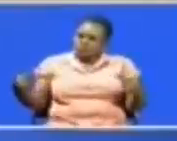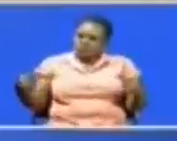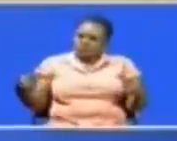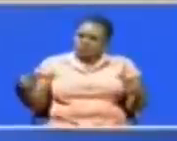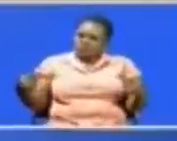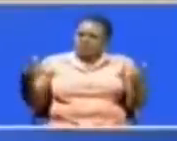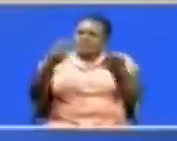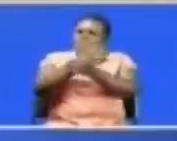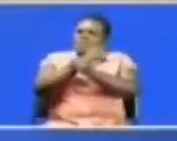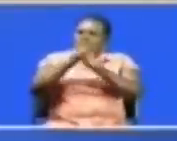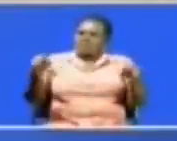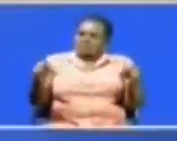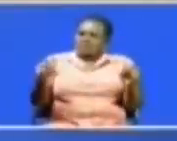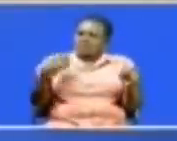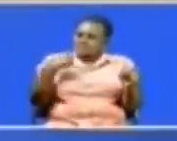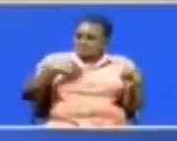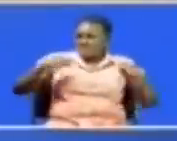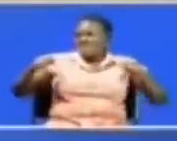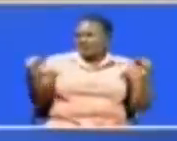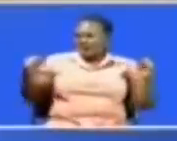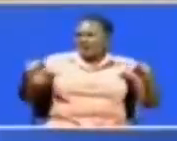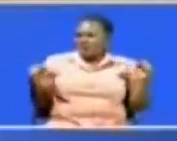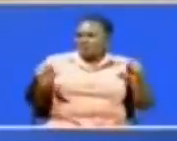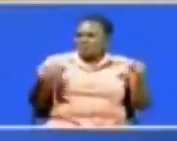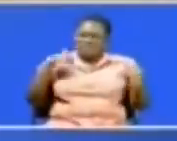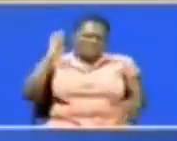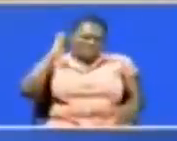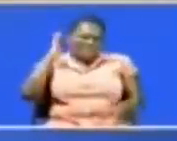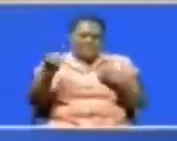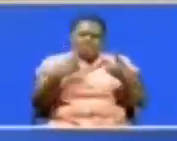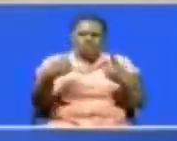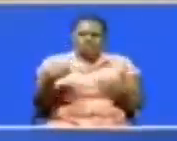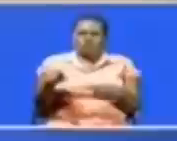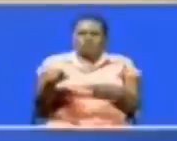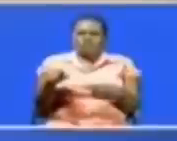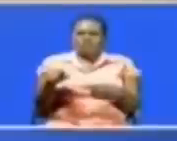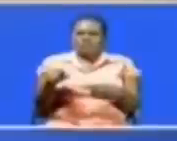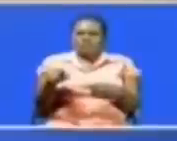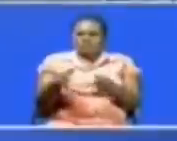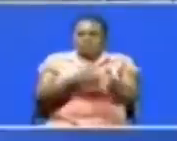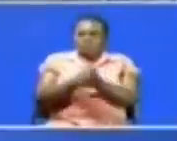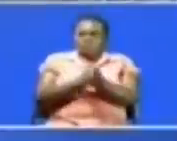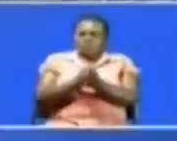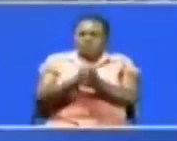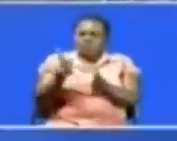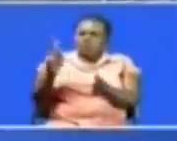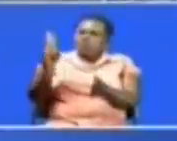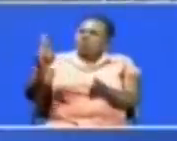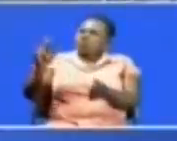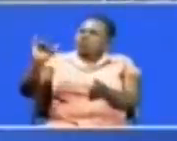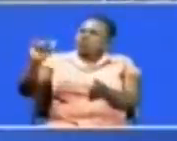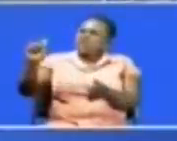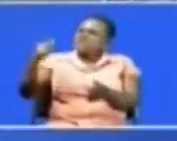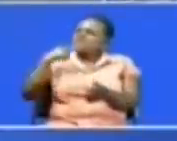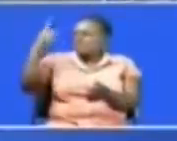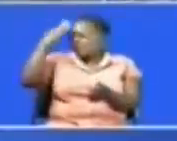and the president has reiterated, and I'm happy, that's why I'm happy, I hear him talking like us. So what do you think motivated Honorable Kuria to make those remarks then, if